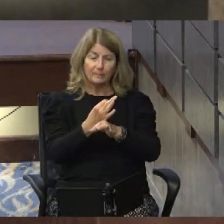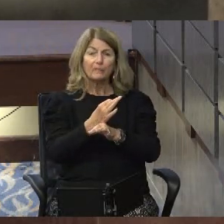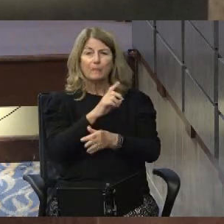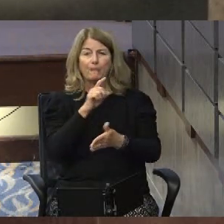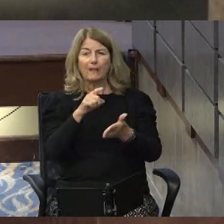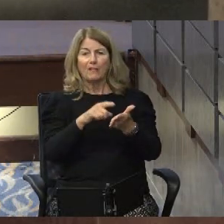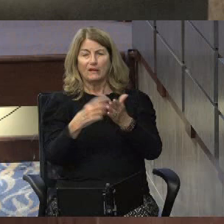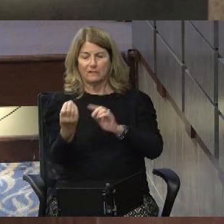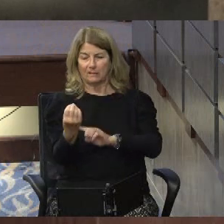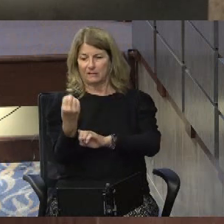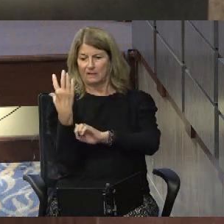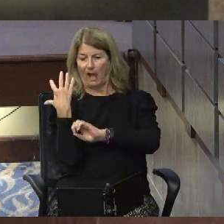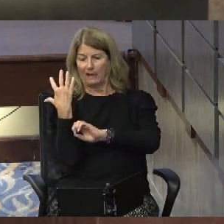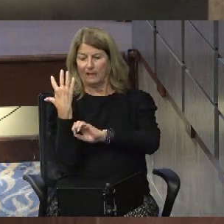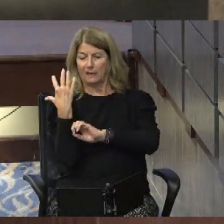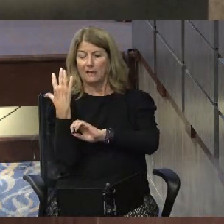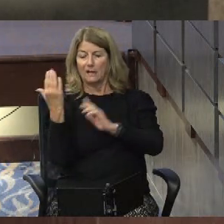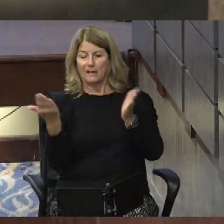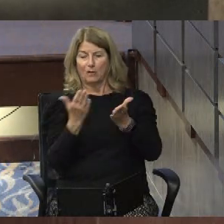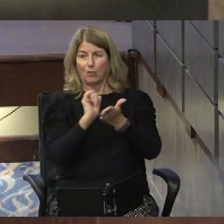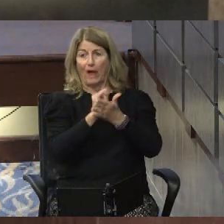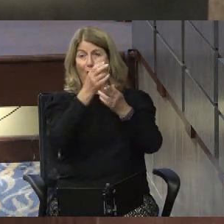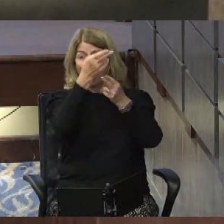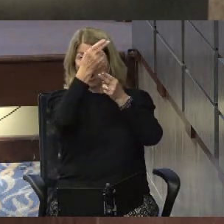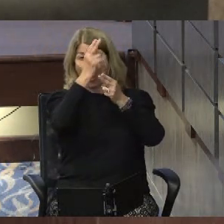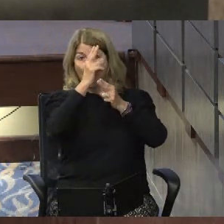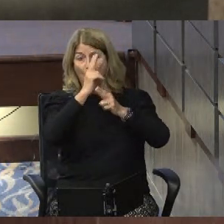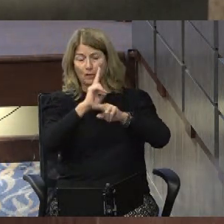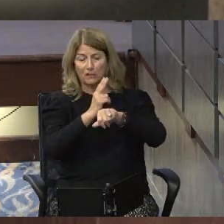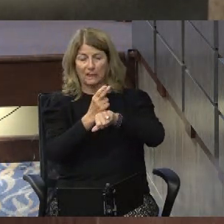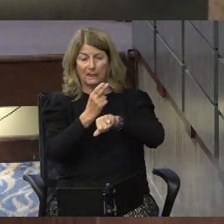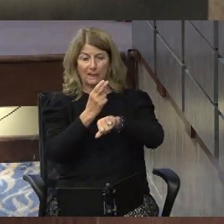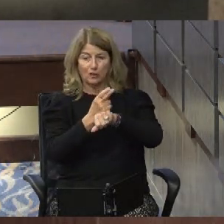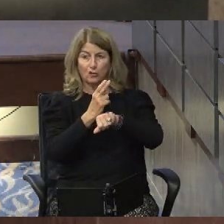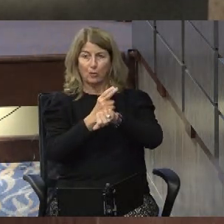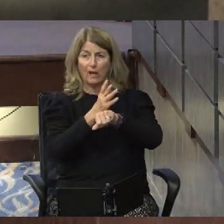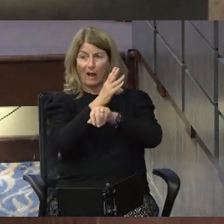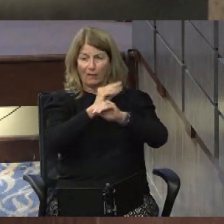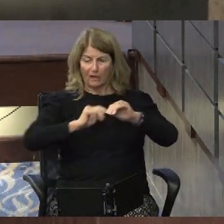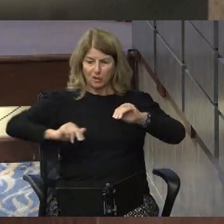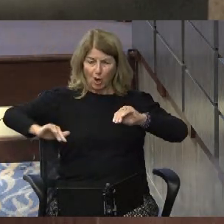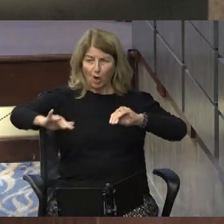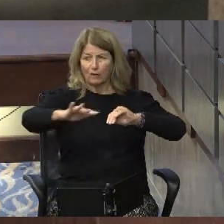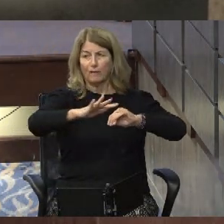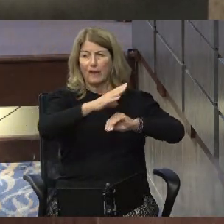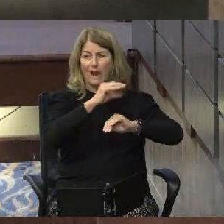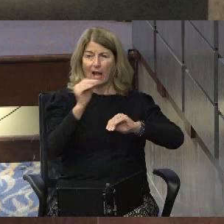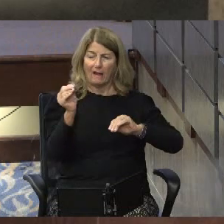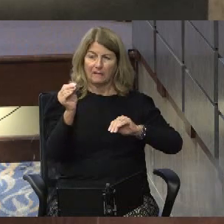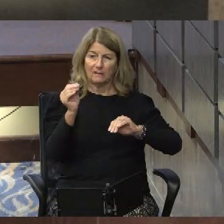slide here that honors the history and the geography and the